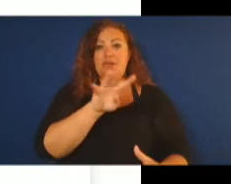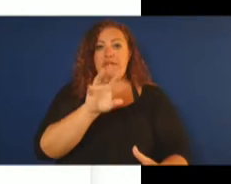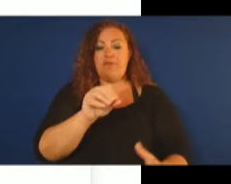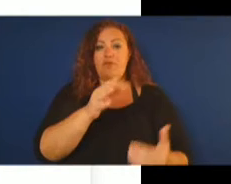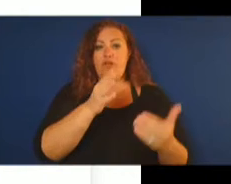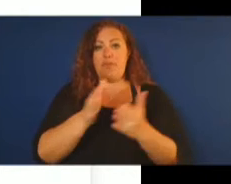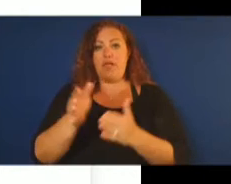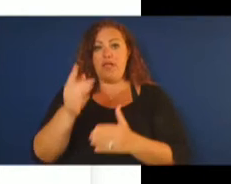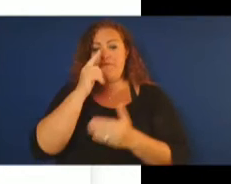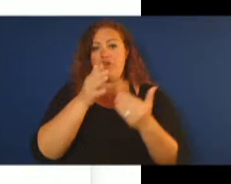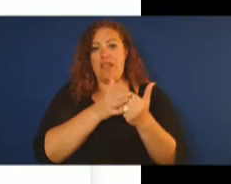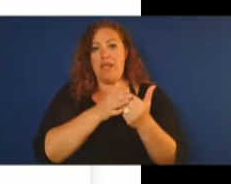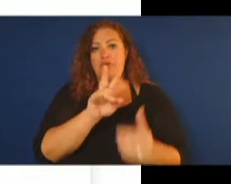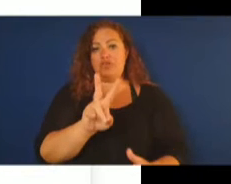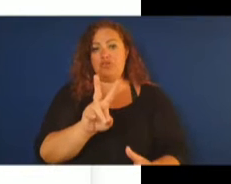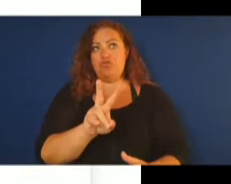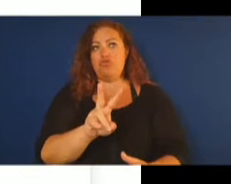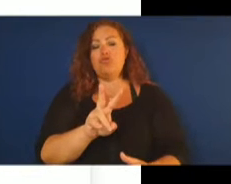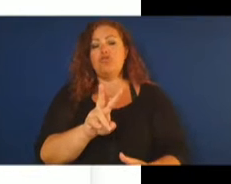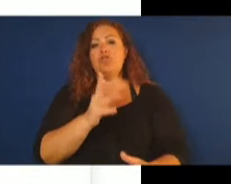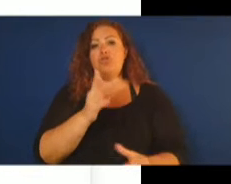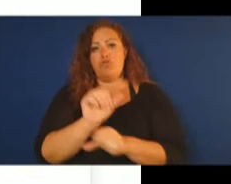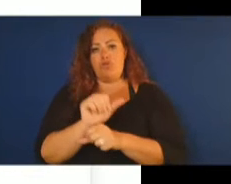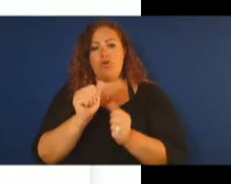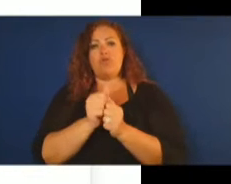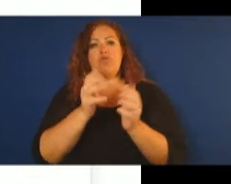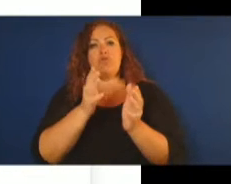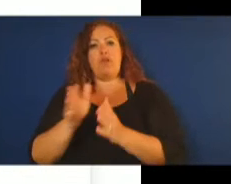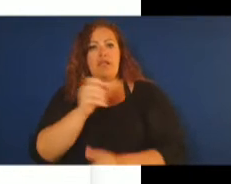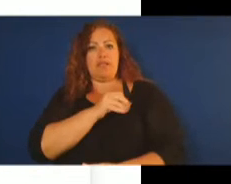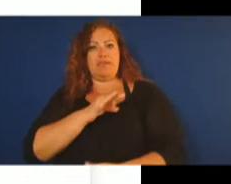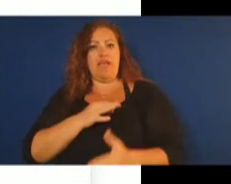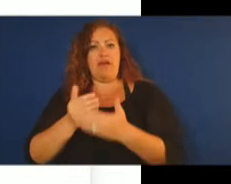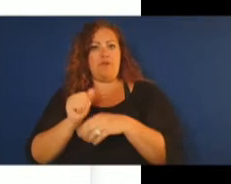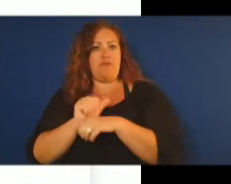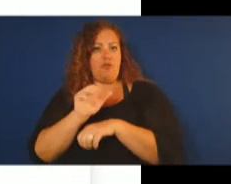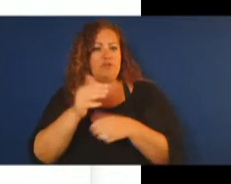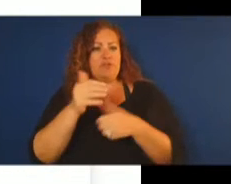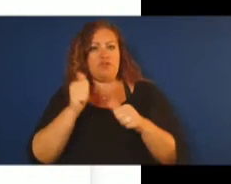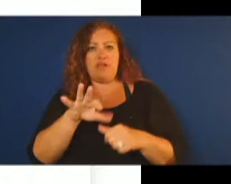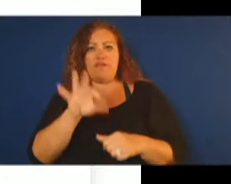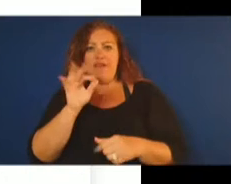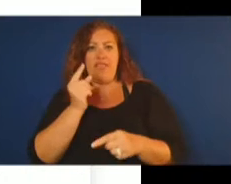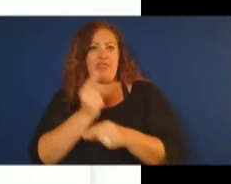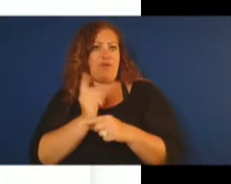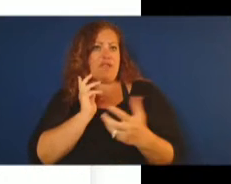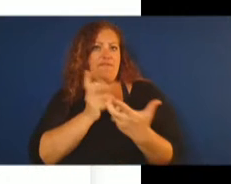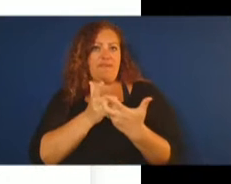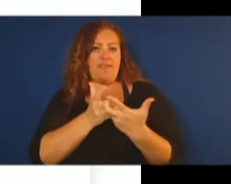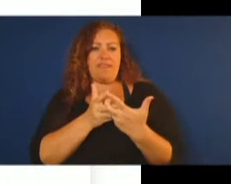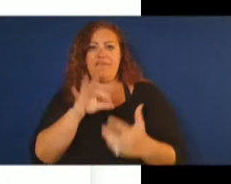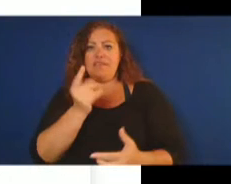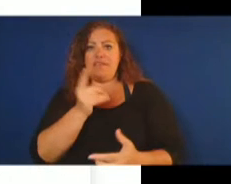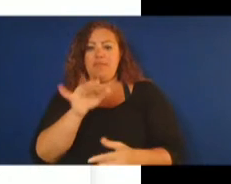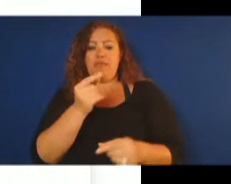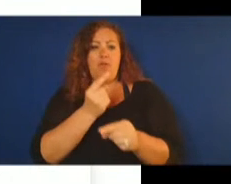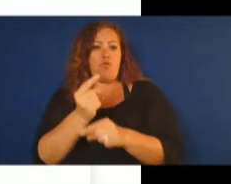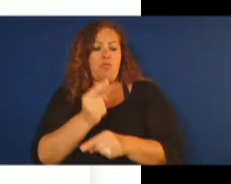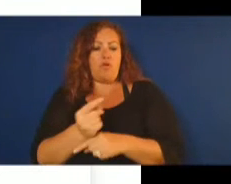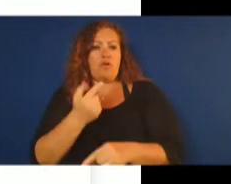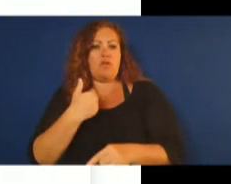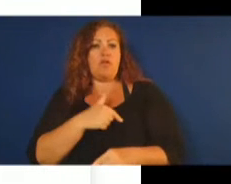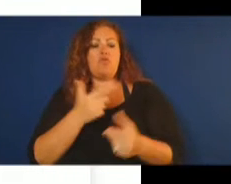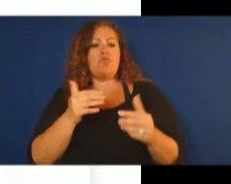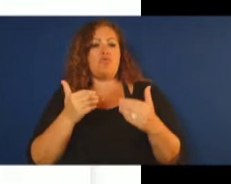here uh we worked with planning staff prior to submitting this to try to find the right fit uh to find something that would be appropriate we have uh